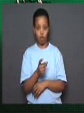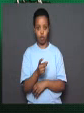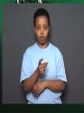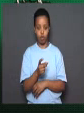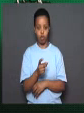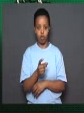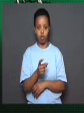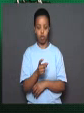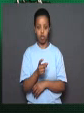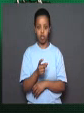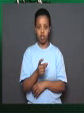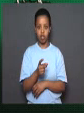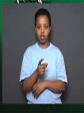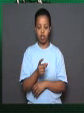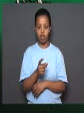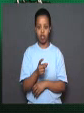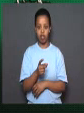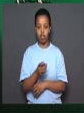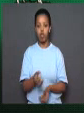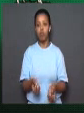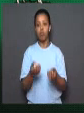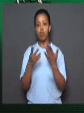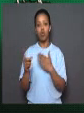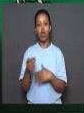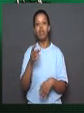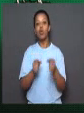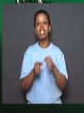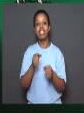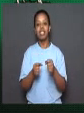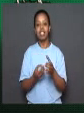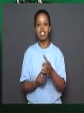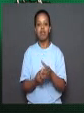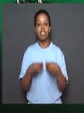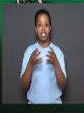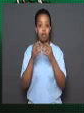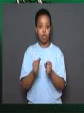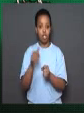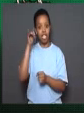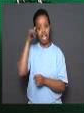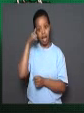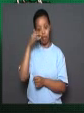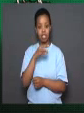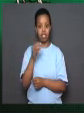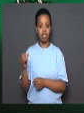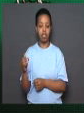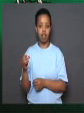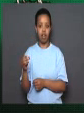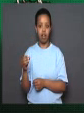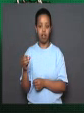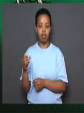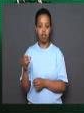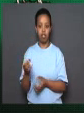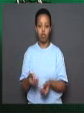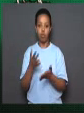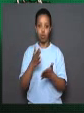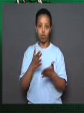the breed of cow that produces a lot of milk and to cross it with a breed that